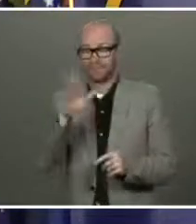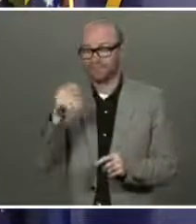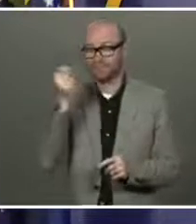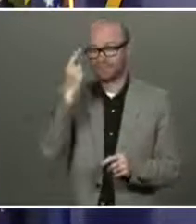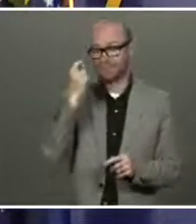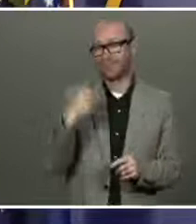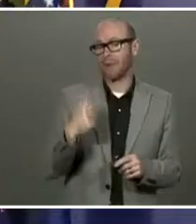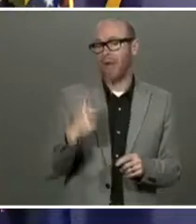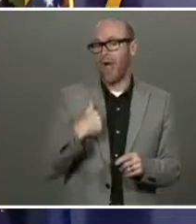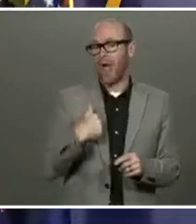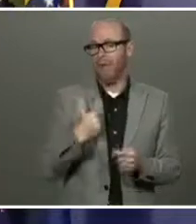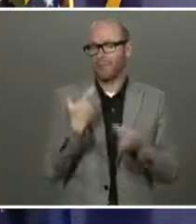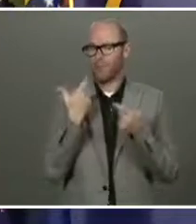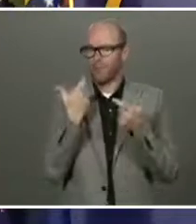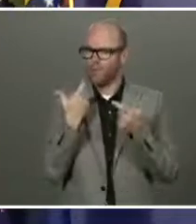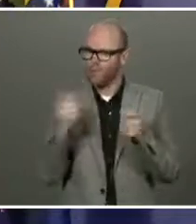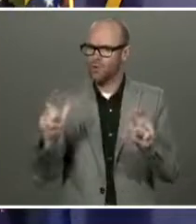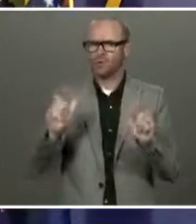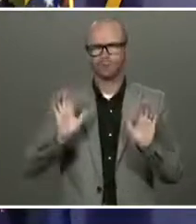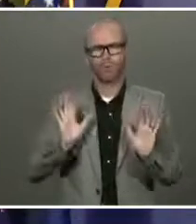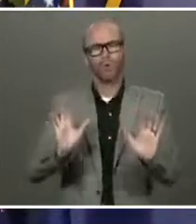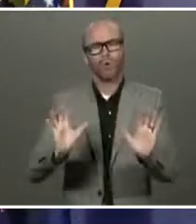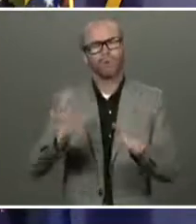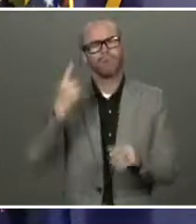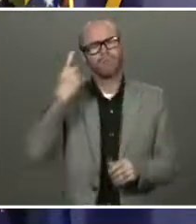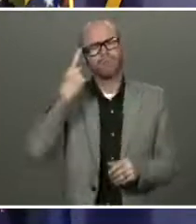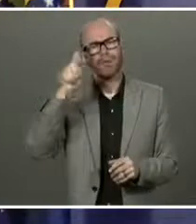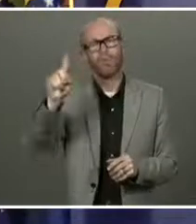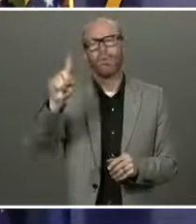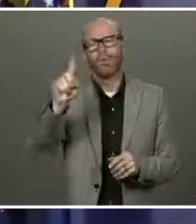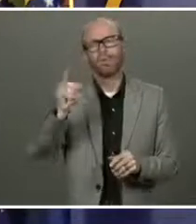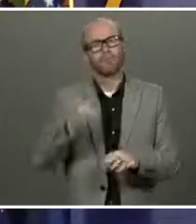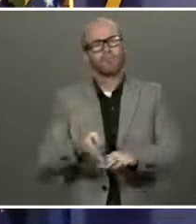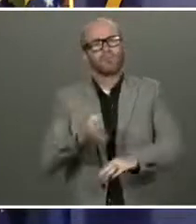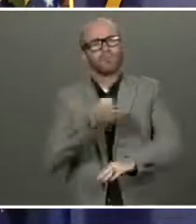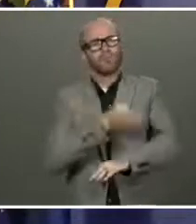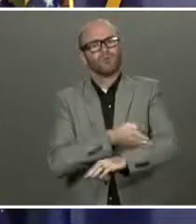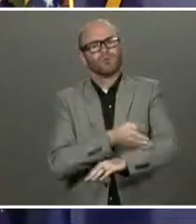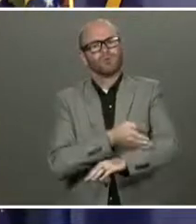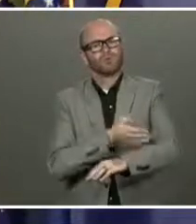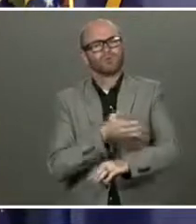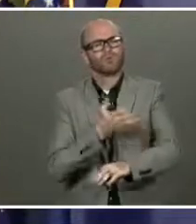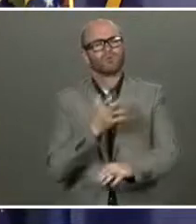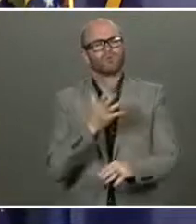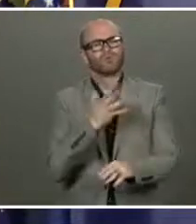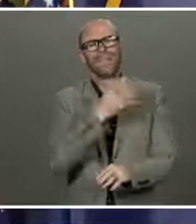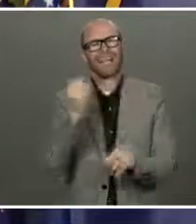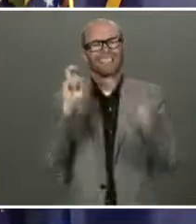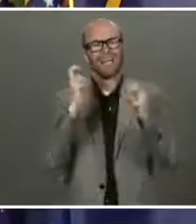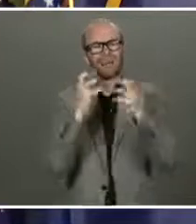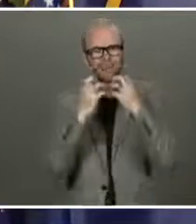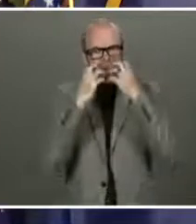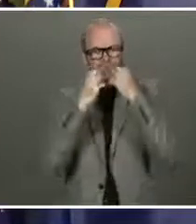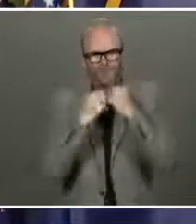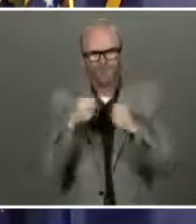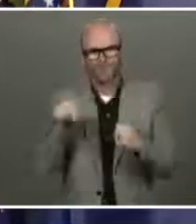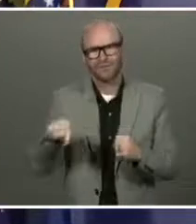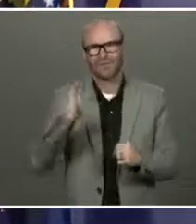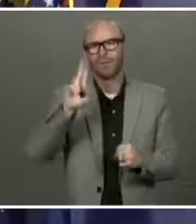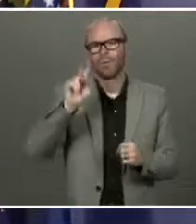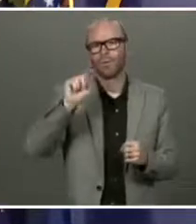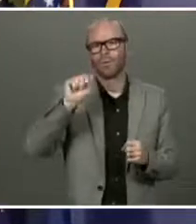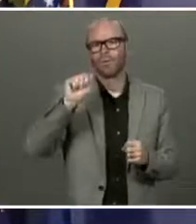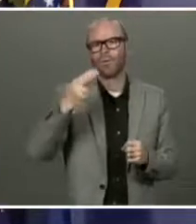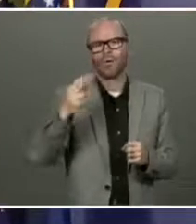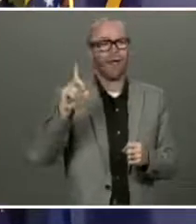huge proponent in working to improve and preserve Utah Lake. I think it is